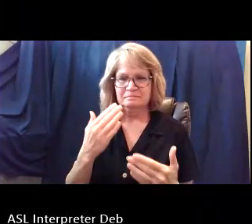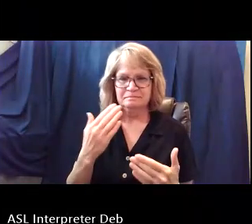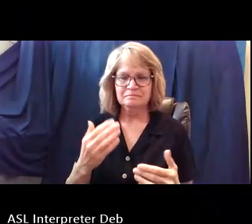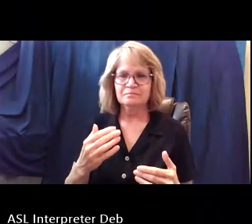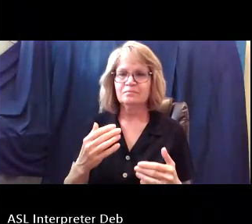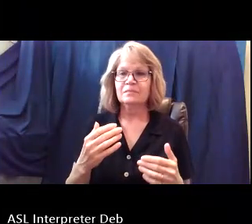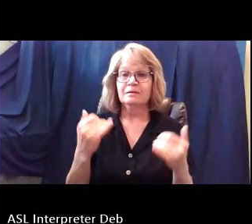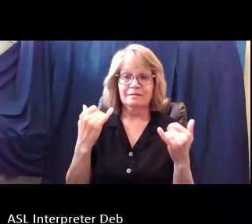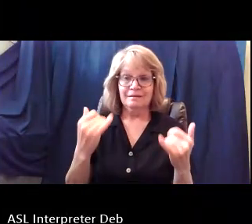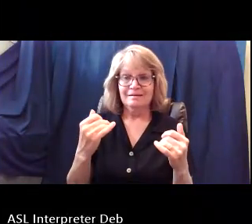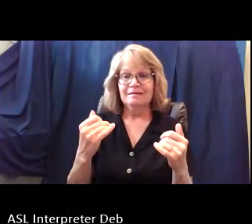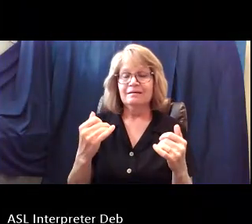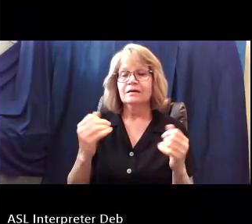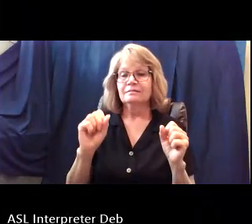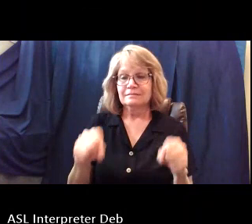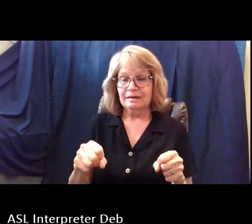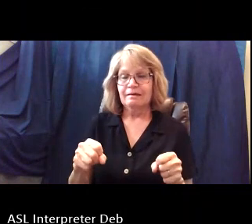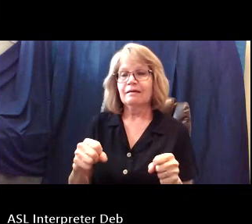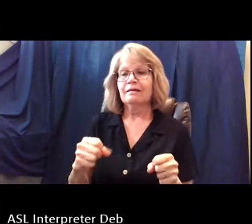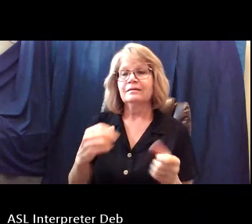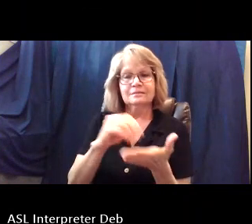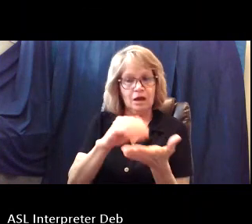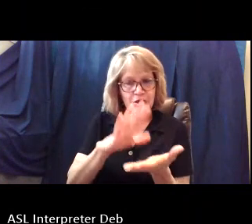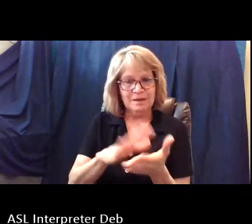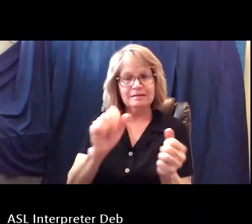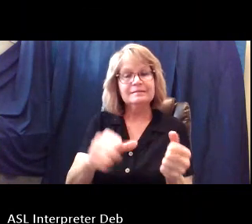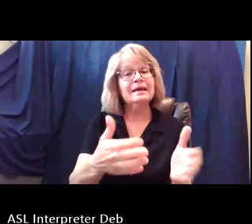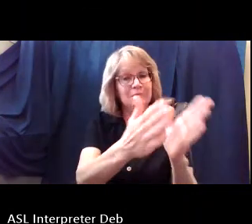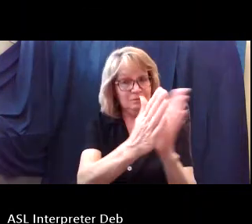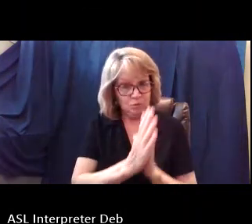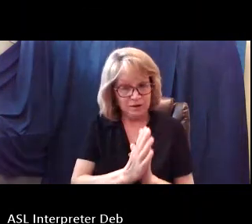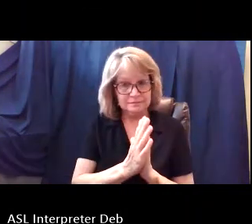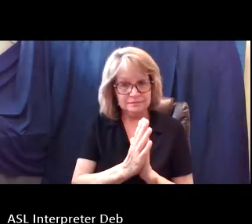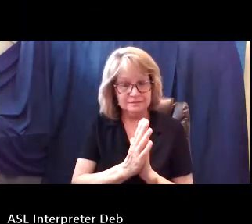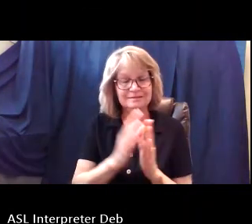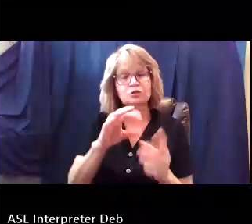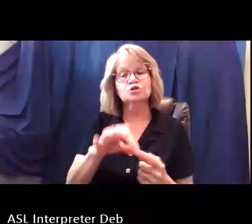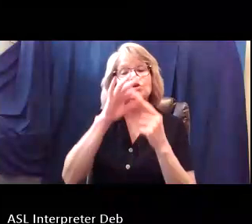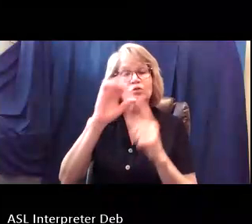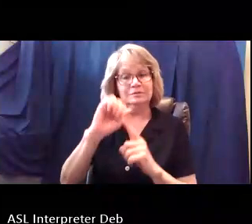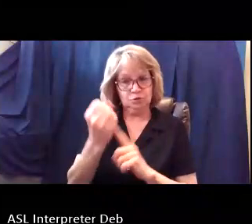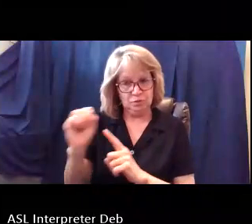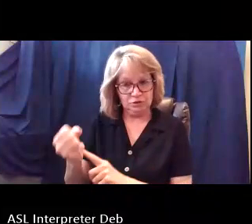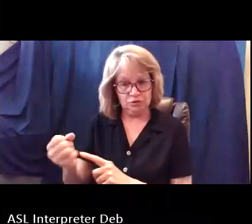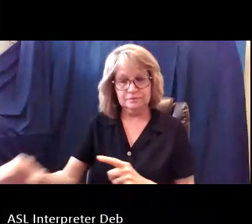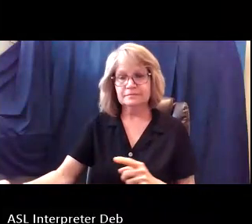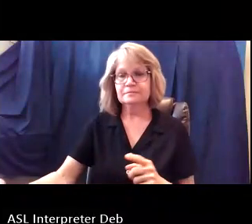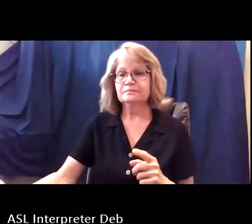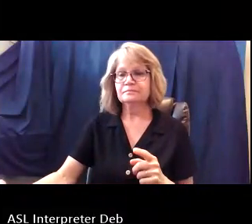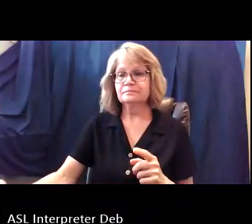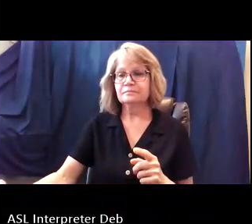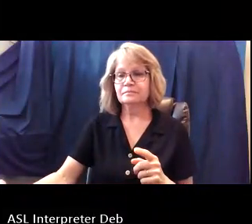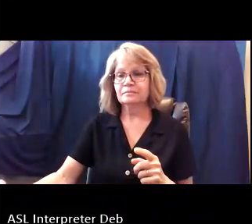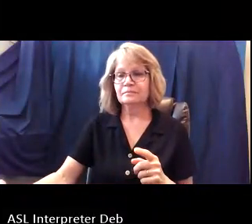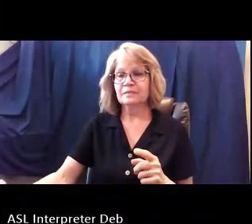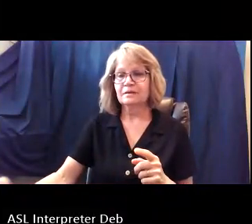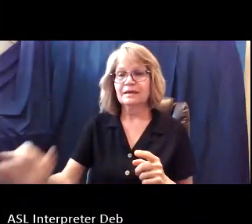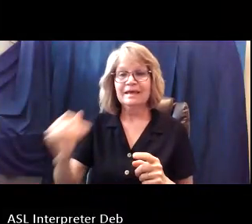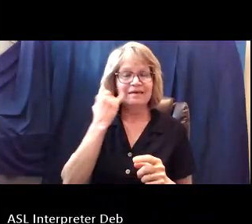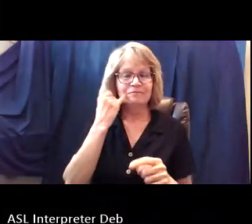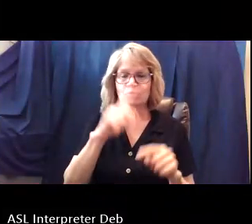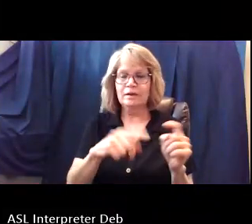Now, there can be some documentation that can be requested in certain situations. So if the disability is not observable,